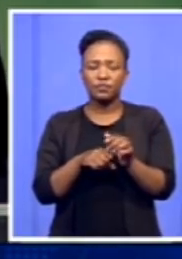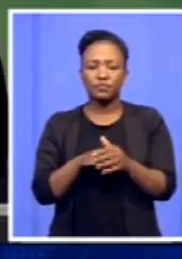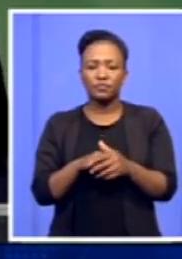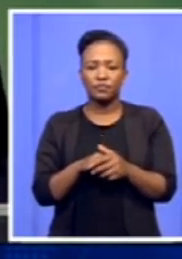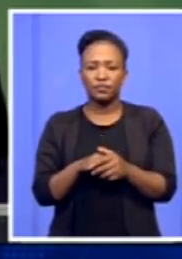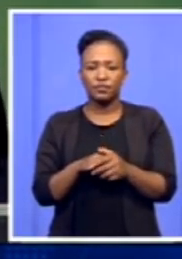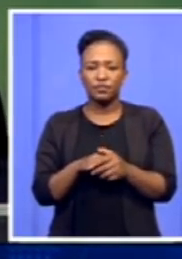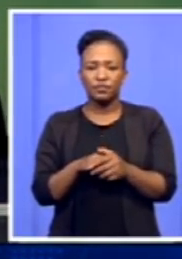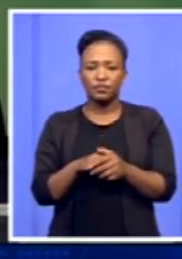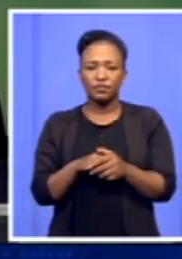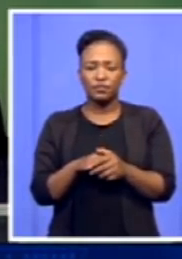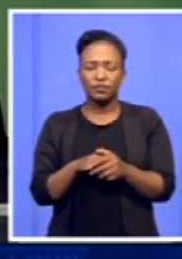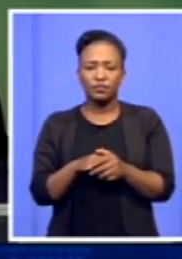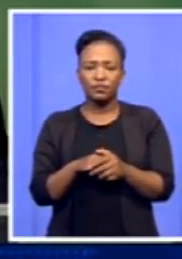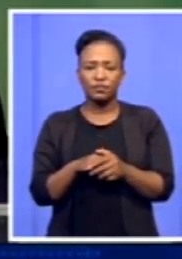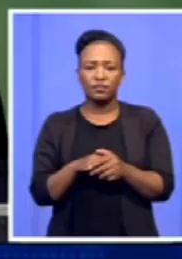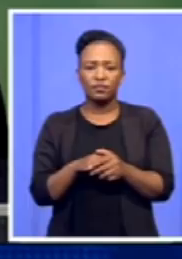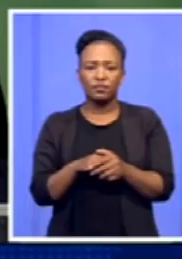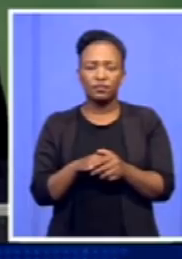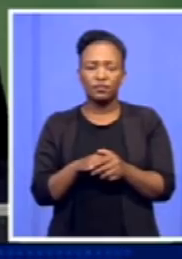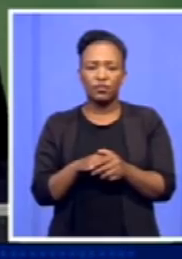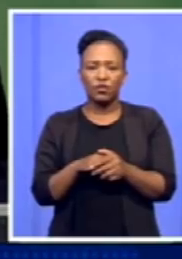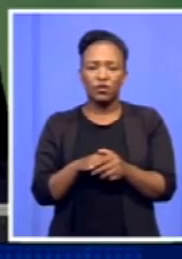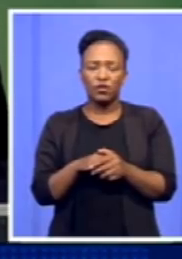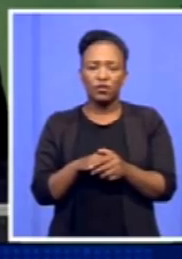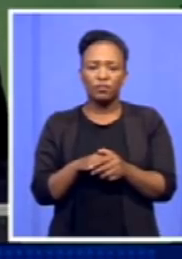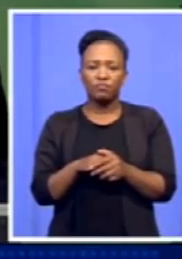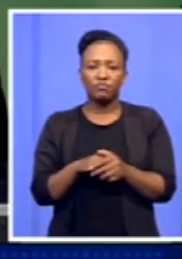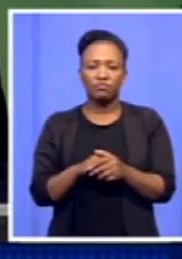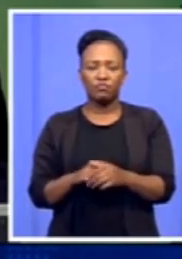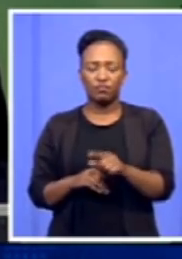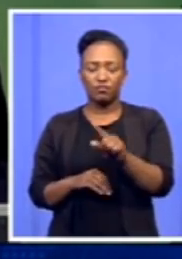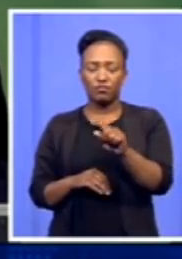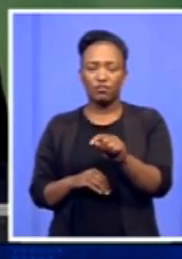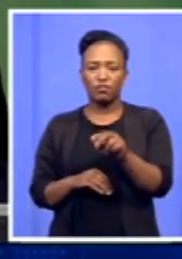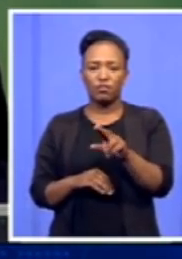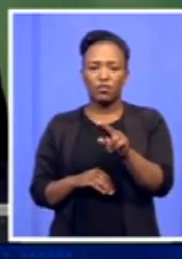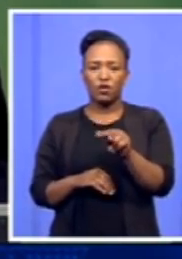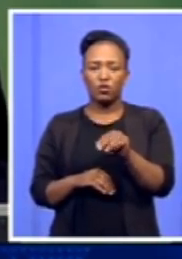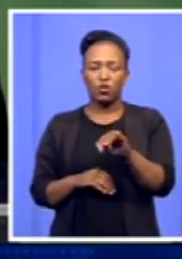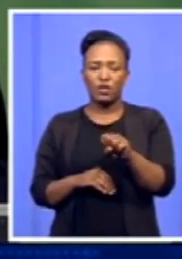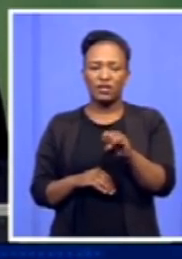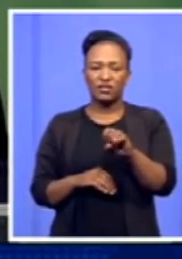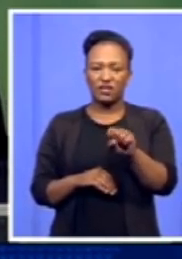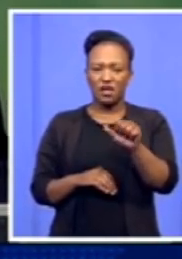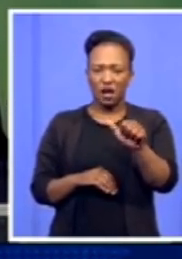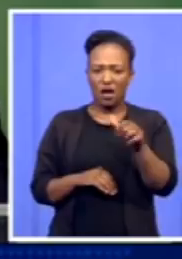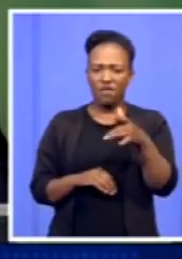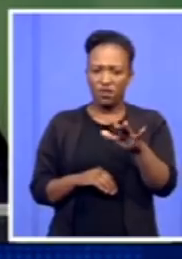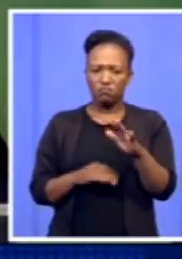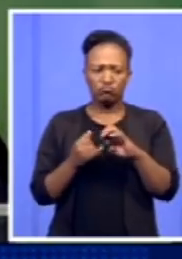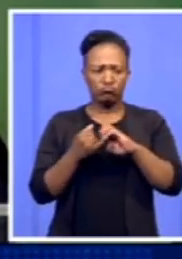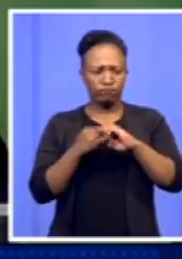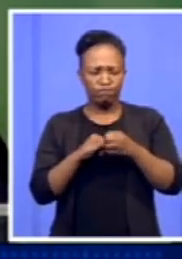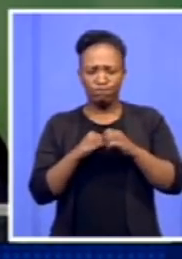And Tunisia has made continuous efforts to adopt a